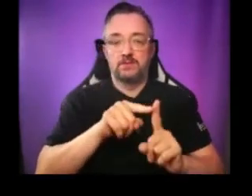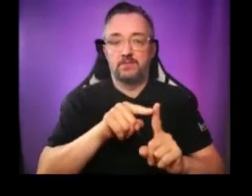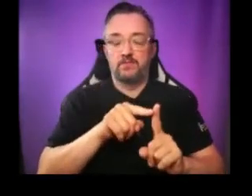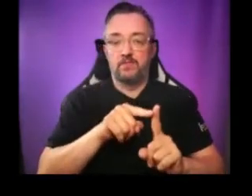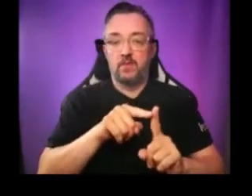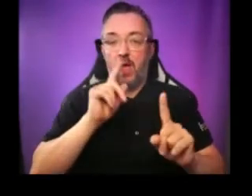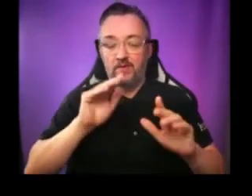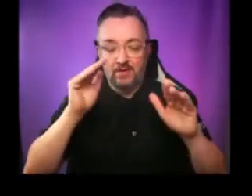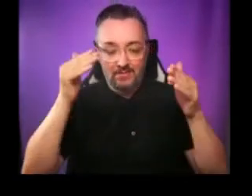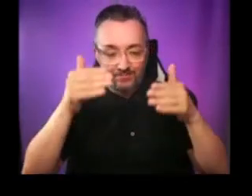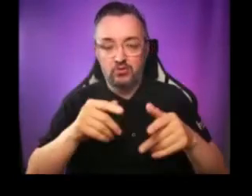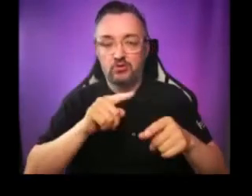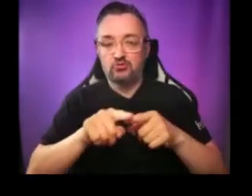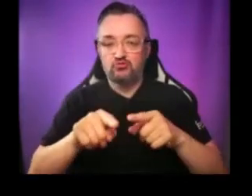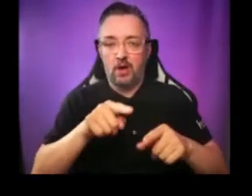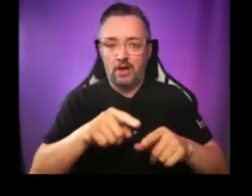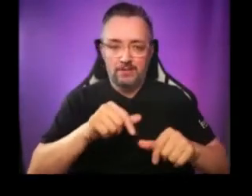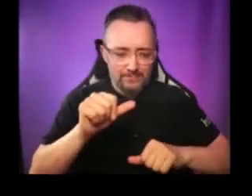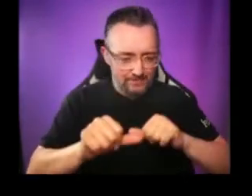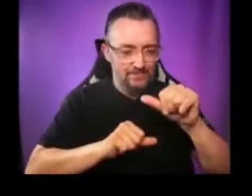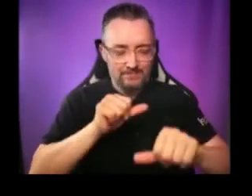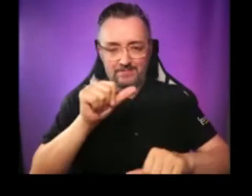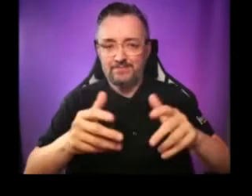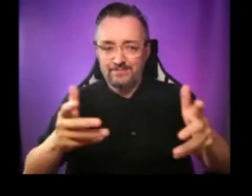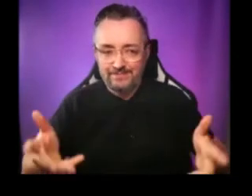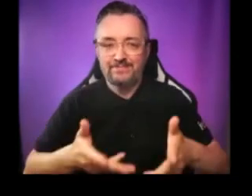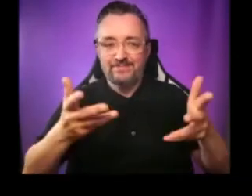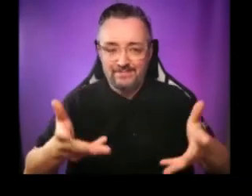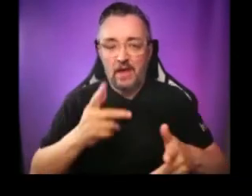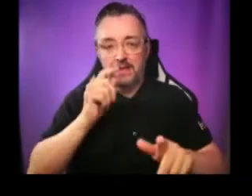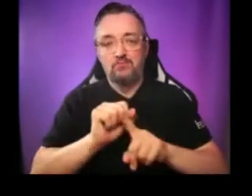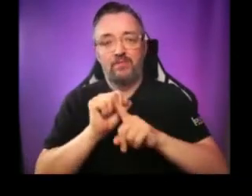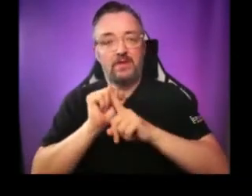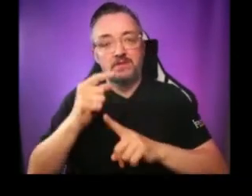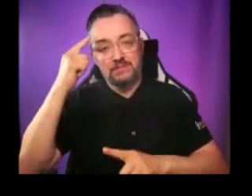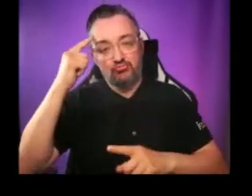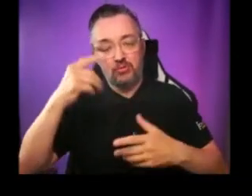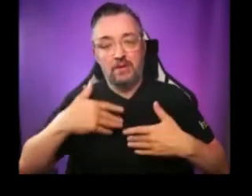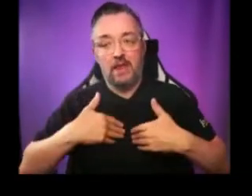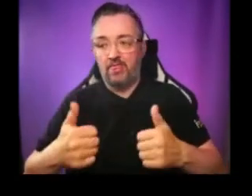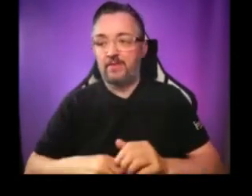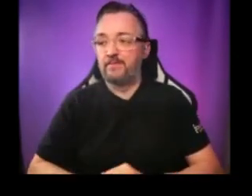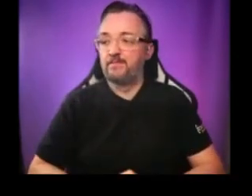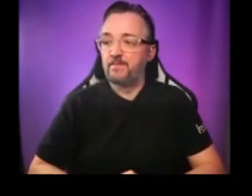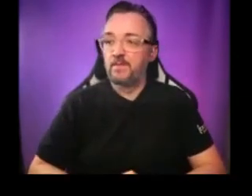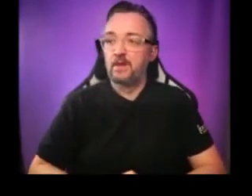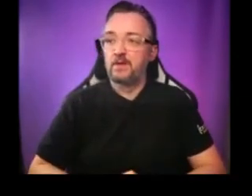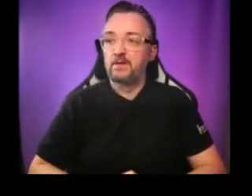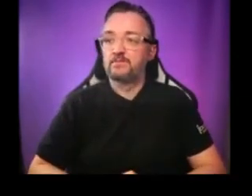and intervene on these trends to keep us moving and supporting our brain health through activity.